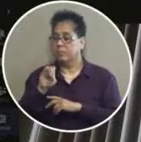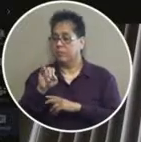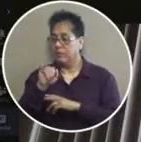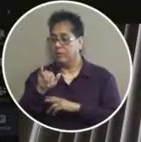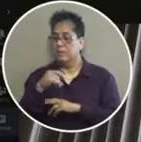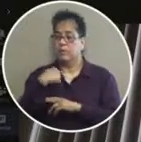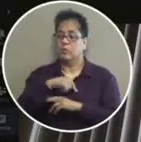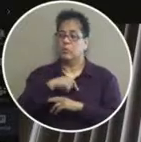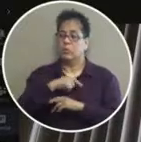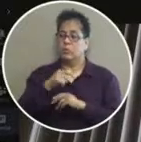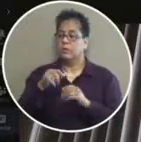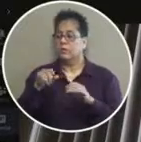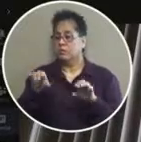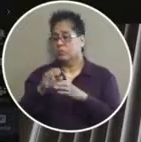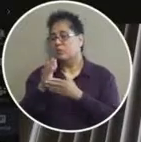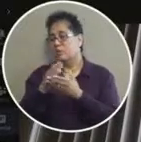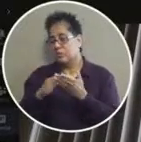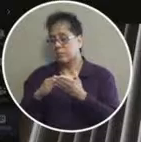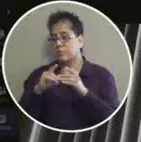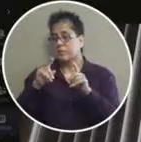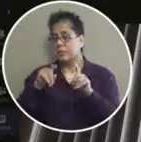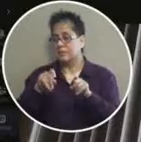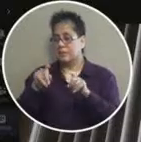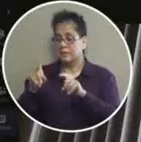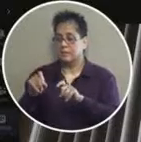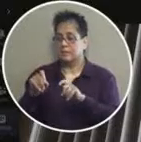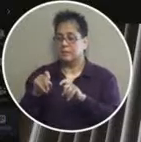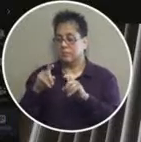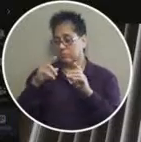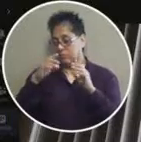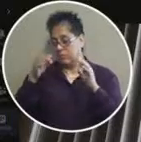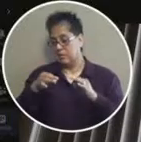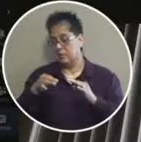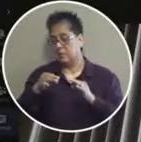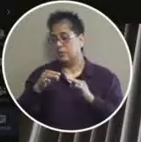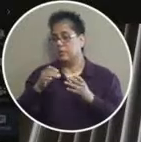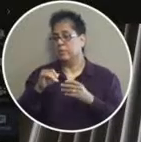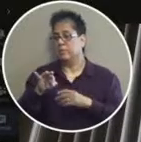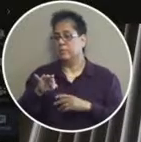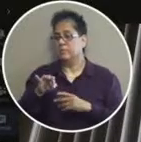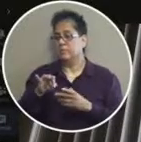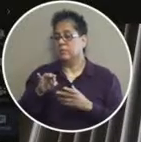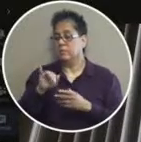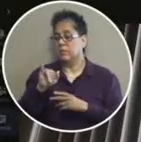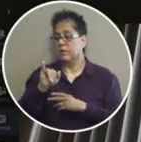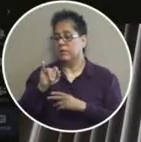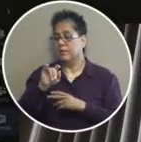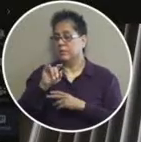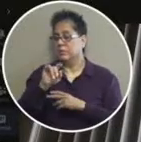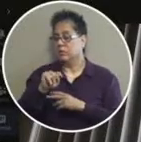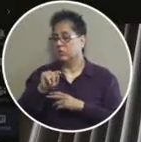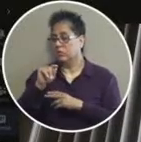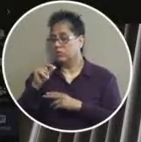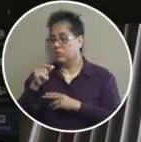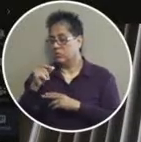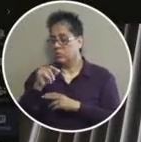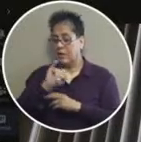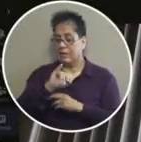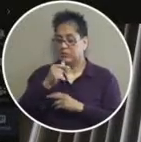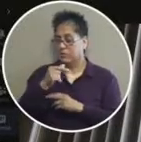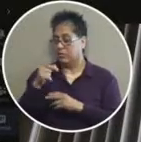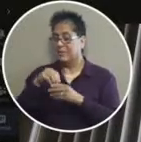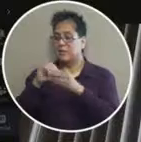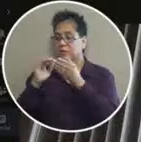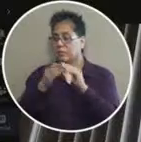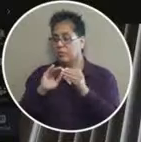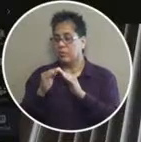been doing some targeted testing to determine point prevalence of IgG in the community. Although